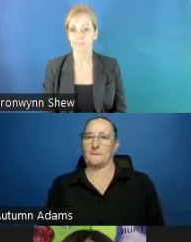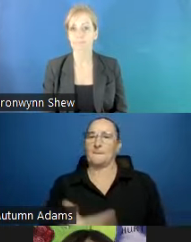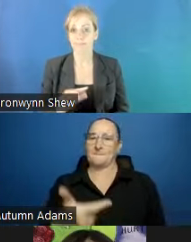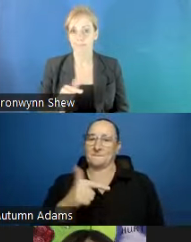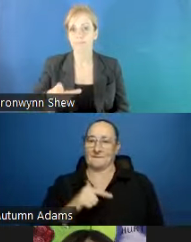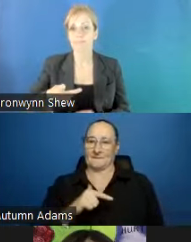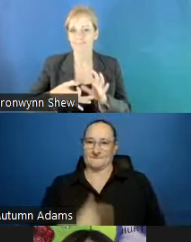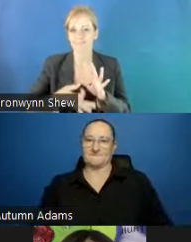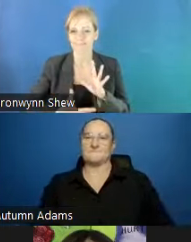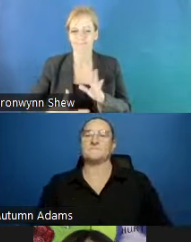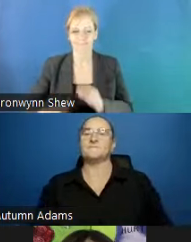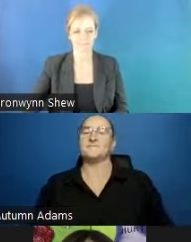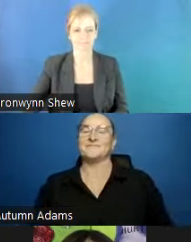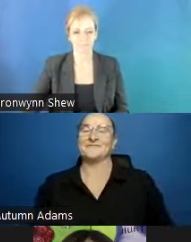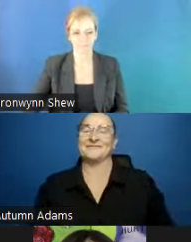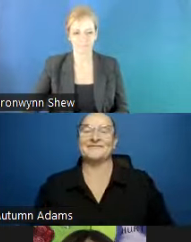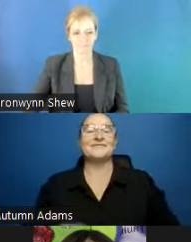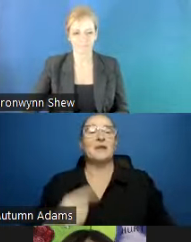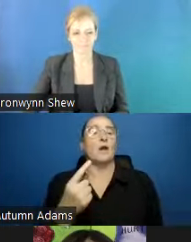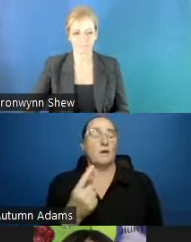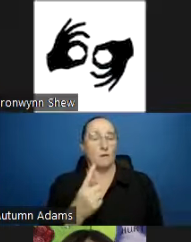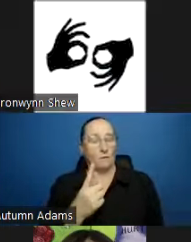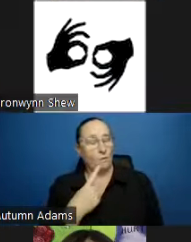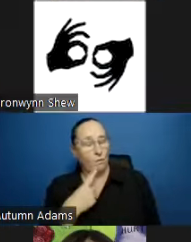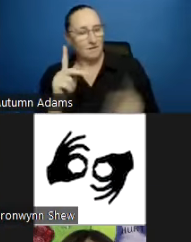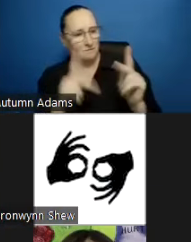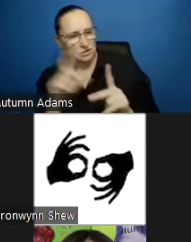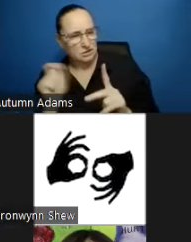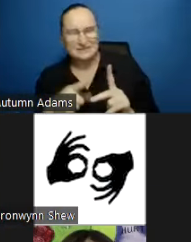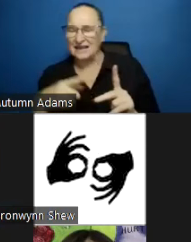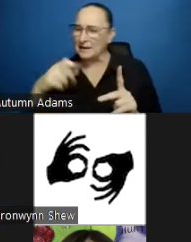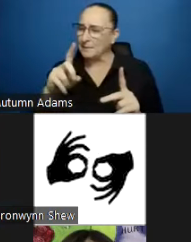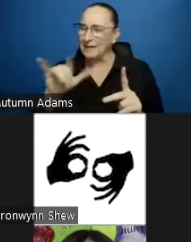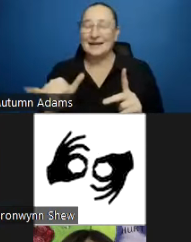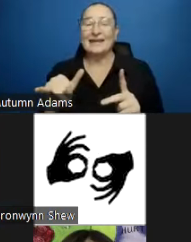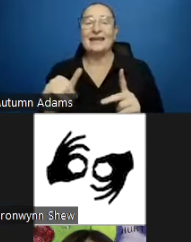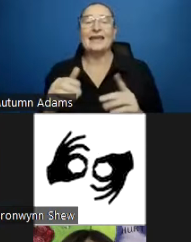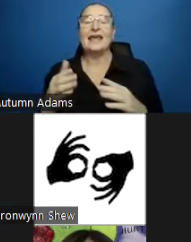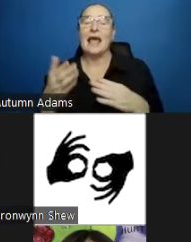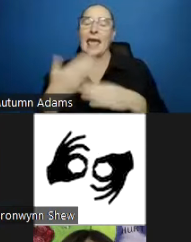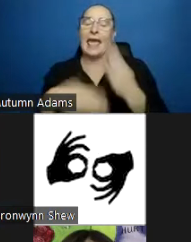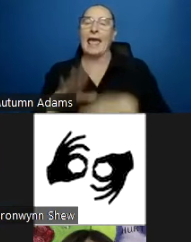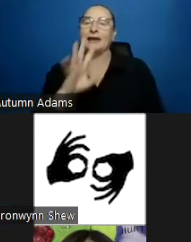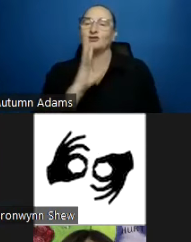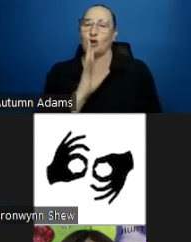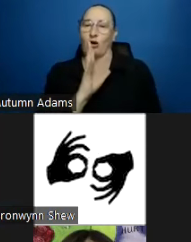question, had said, Peggy, what's the difference between hand talk and sign language?